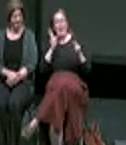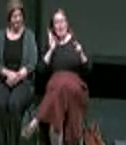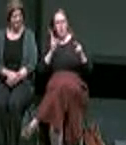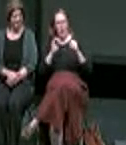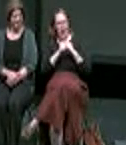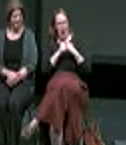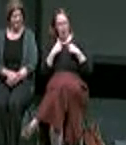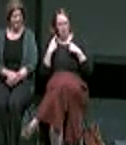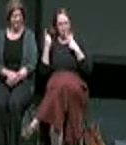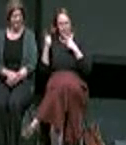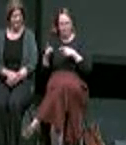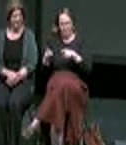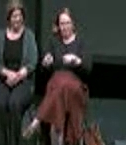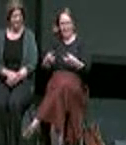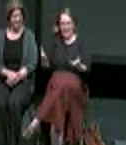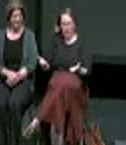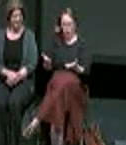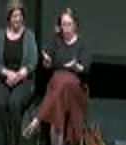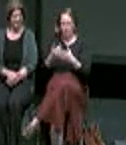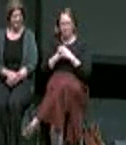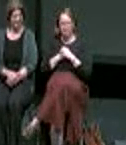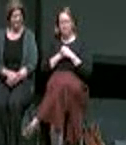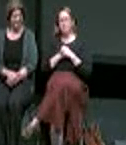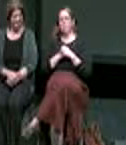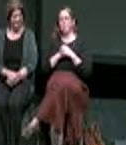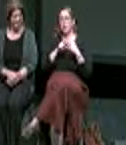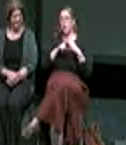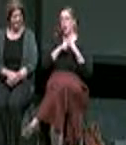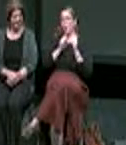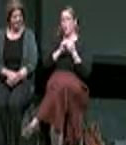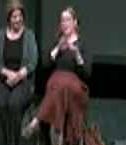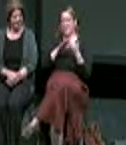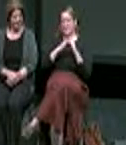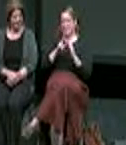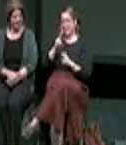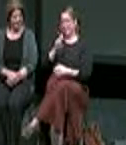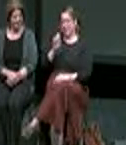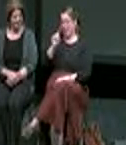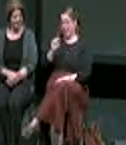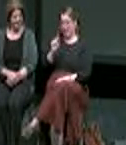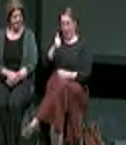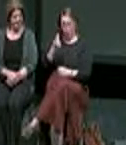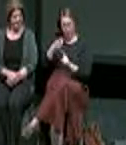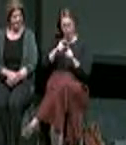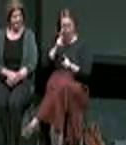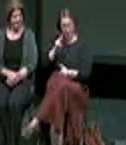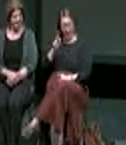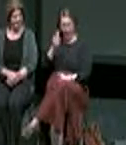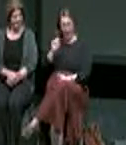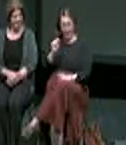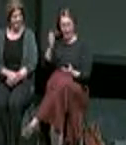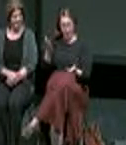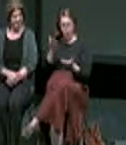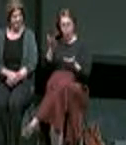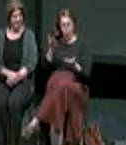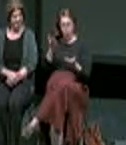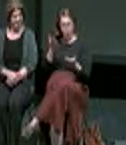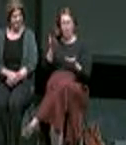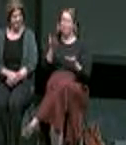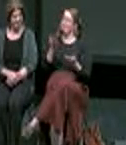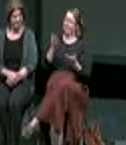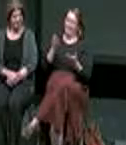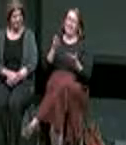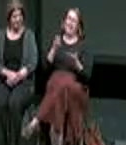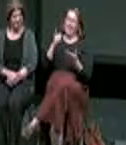how we got here. Started with the city of Kent. So anyone from Kent here? They were the